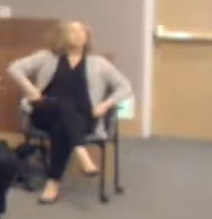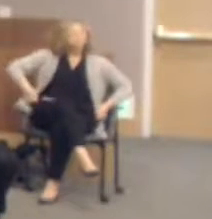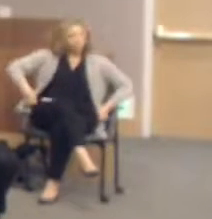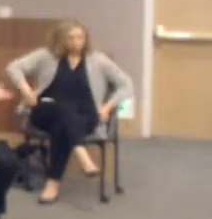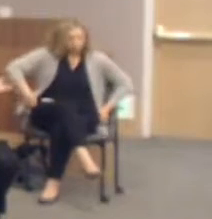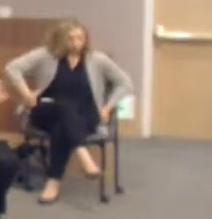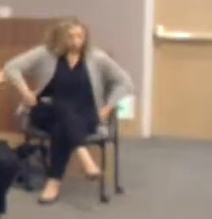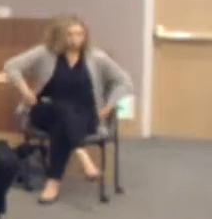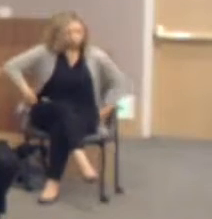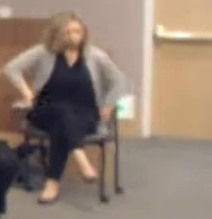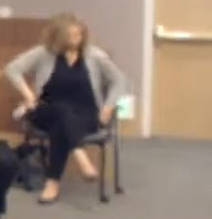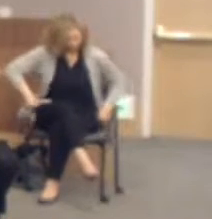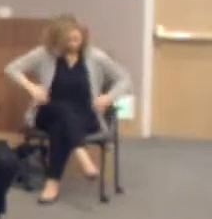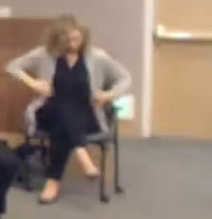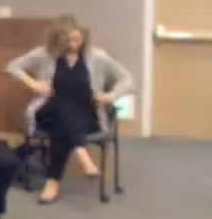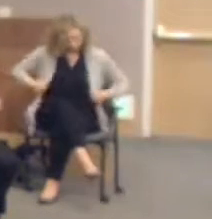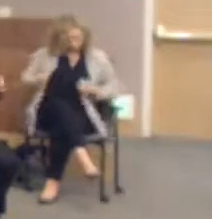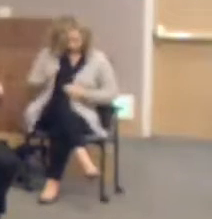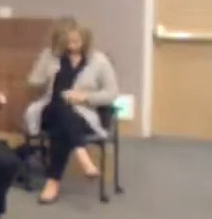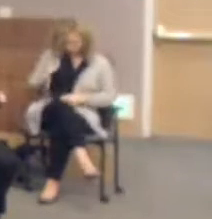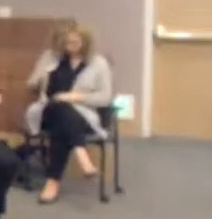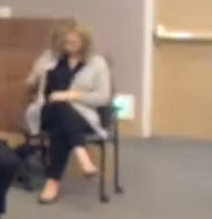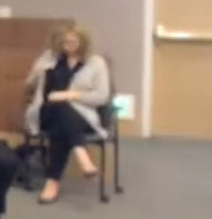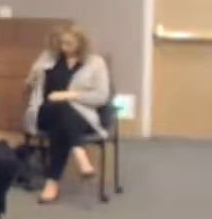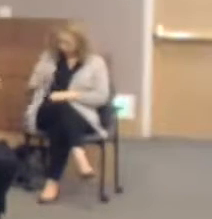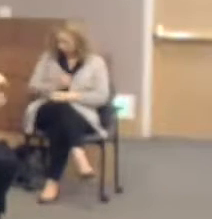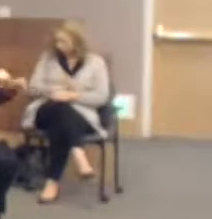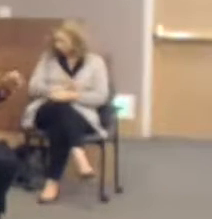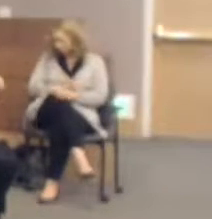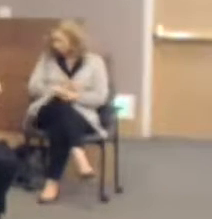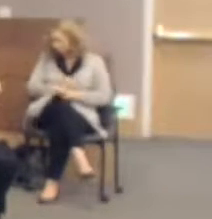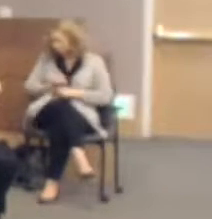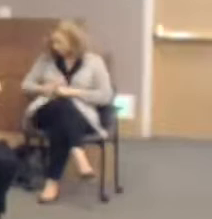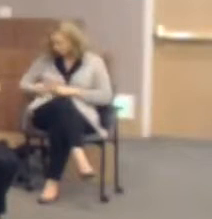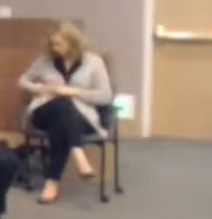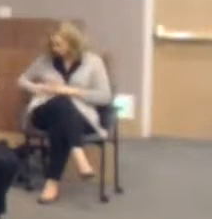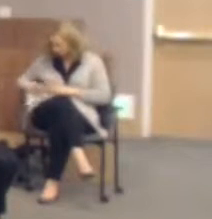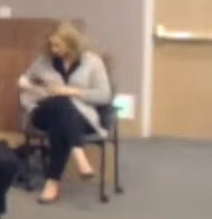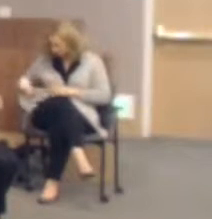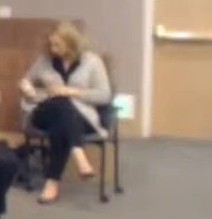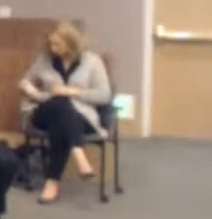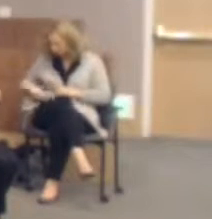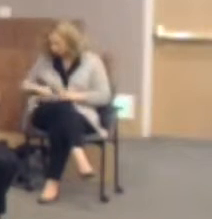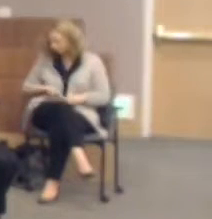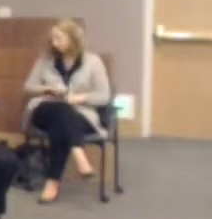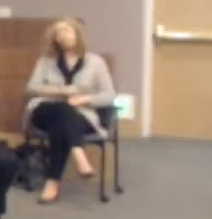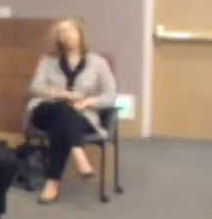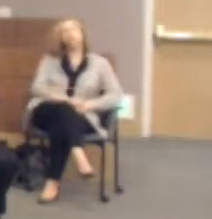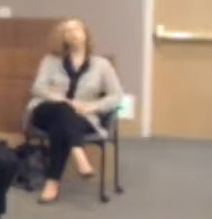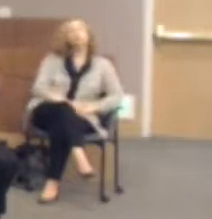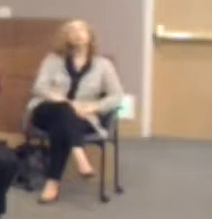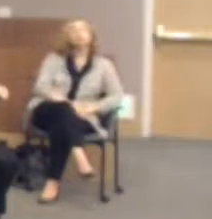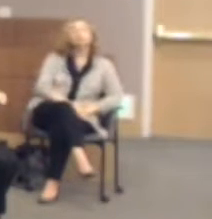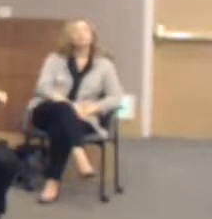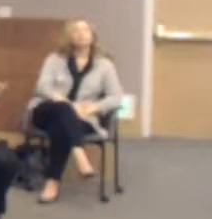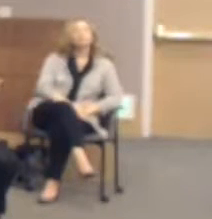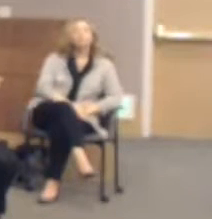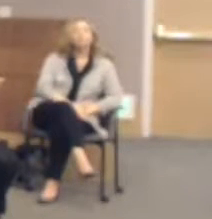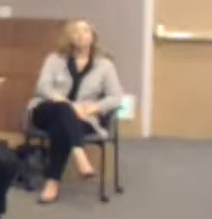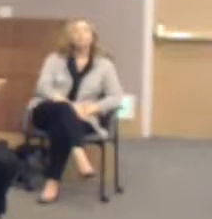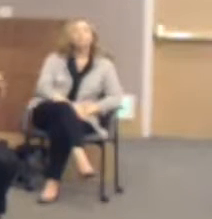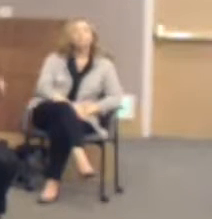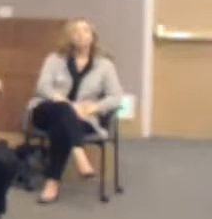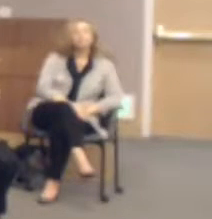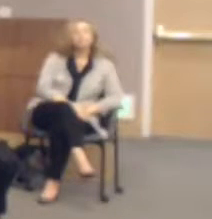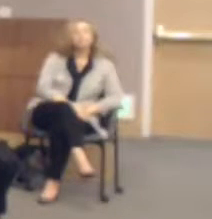who were at risk for involved in the juvenile and then criminal justice system, and did a lot of work at the DJJ facility for girls in Ventura.